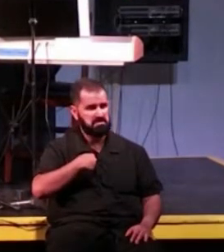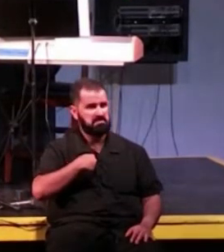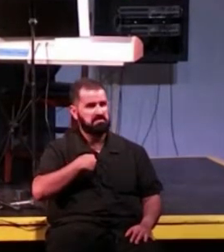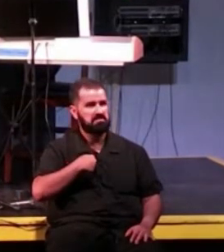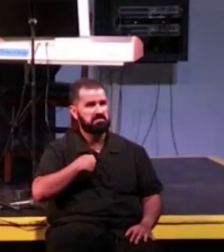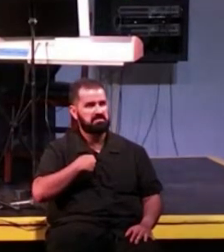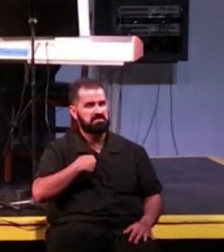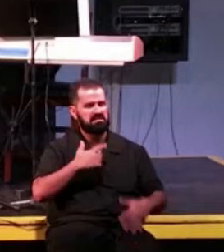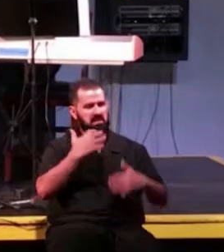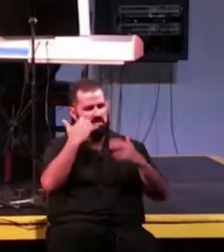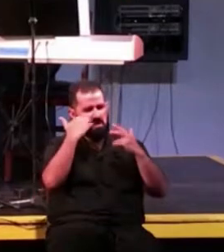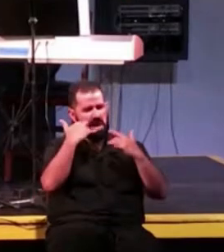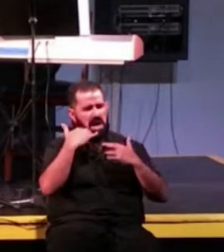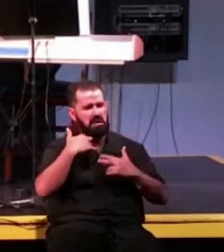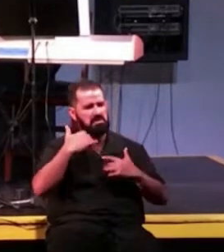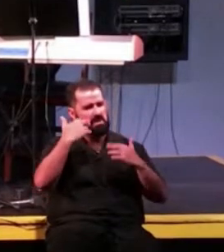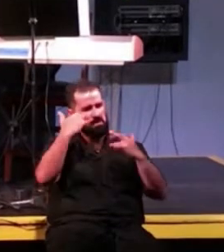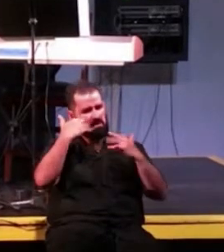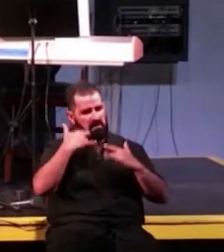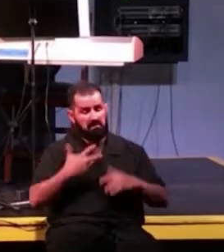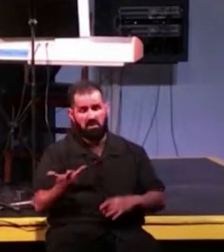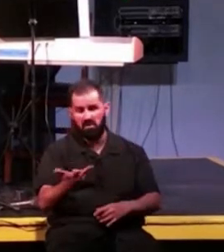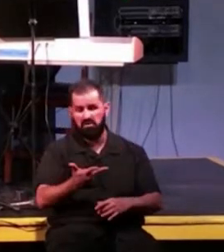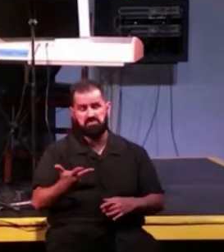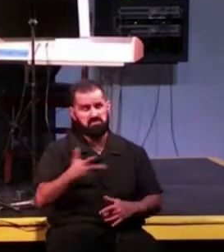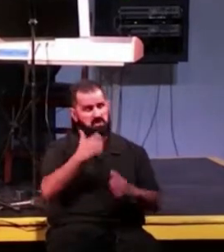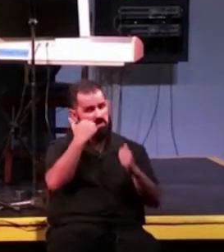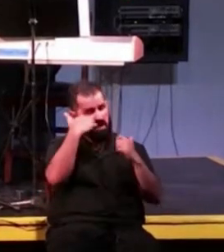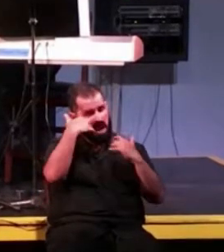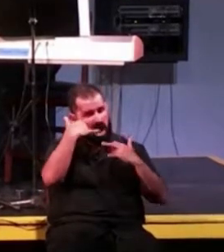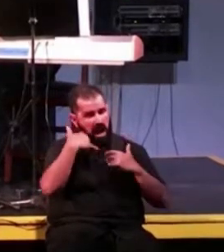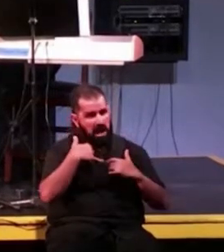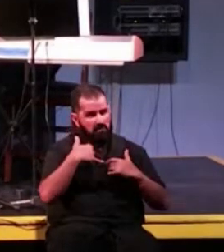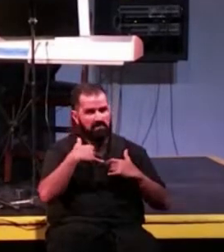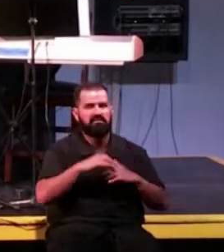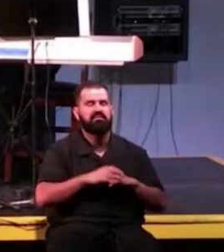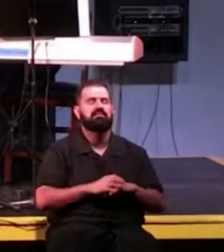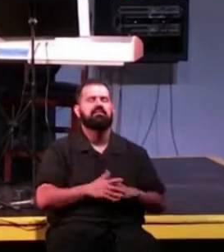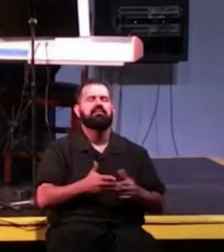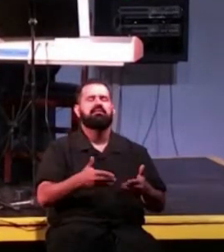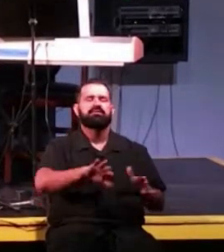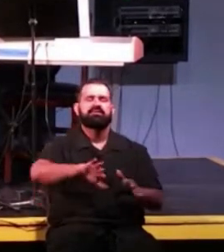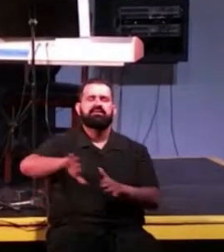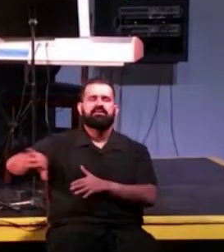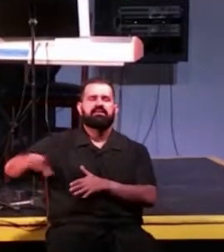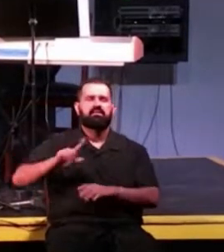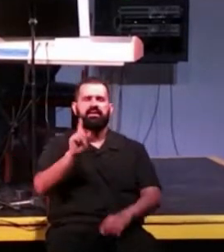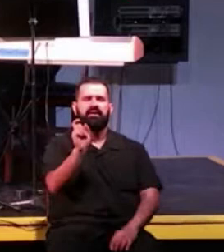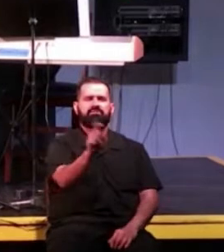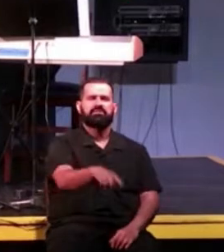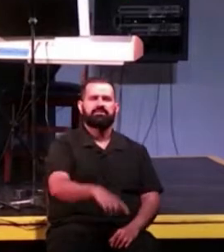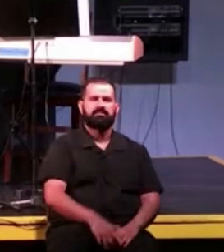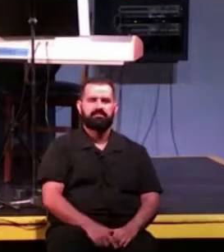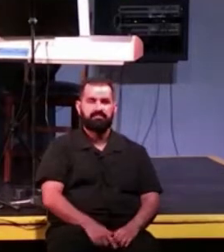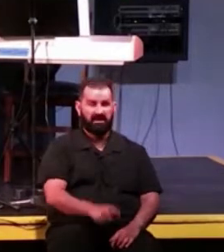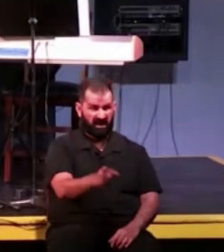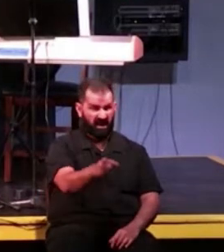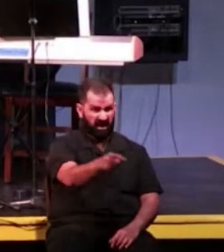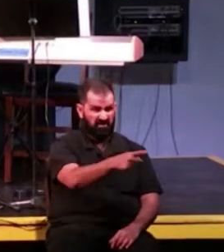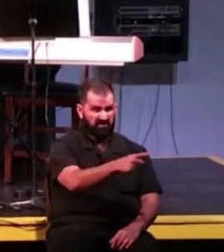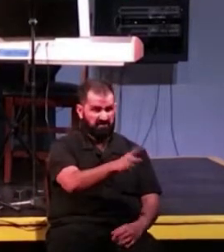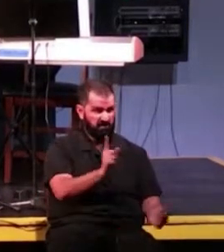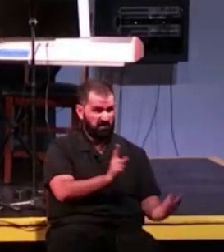And they wept again, which shows me something. Let me ask you something. Have you ever